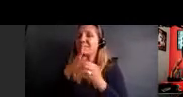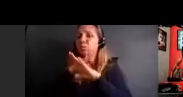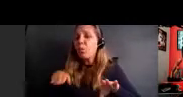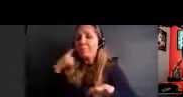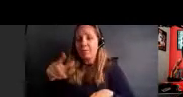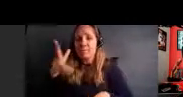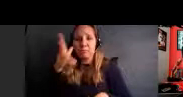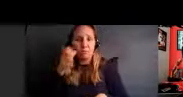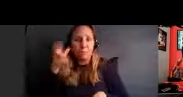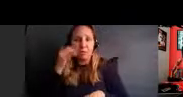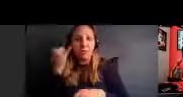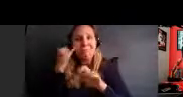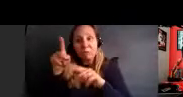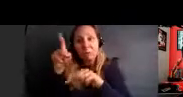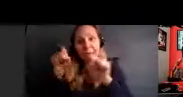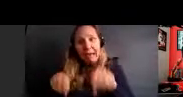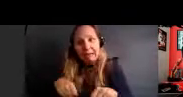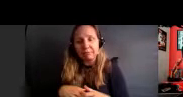it's possible.